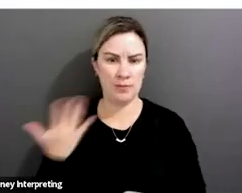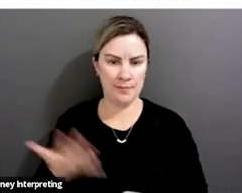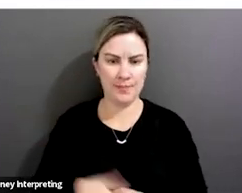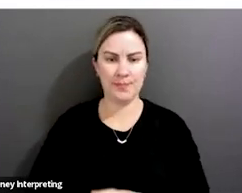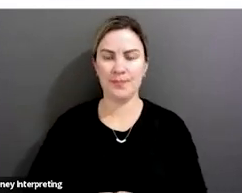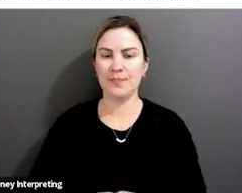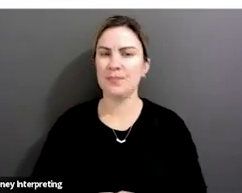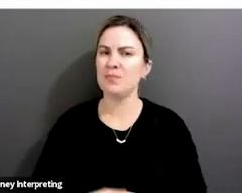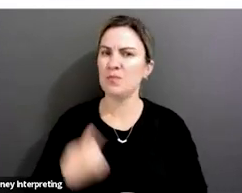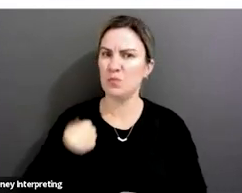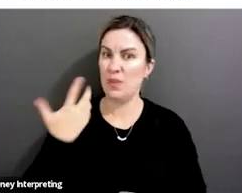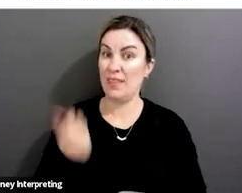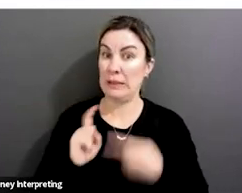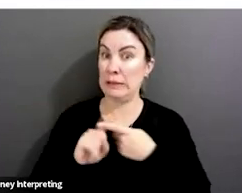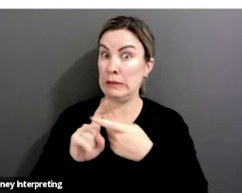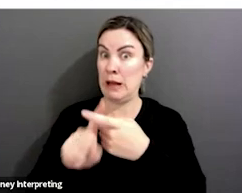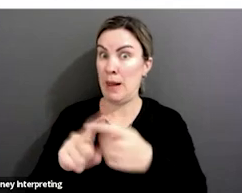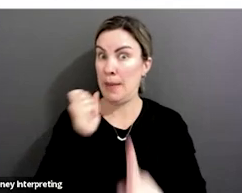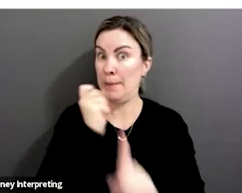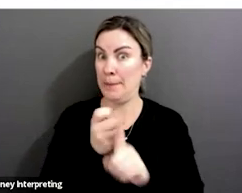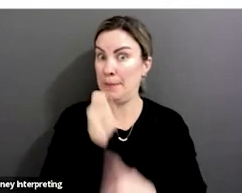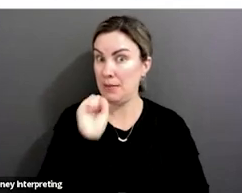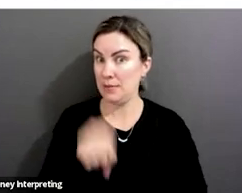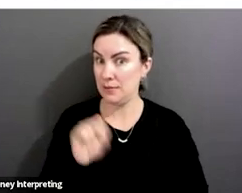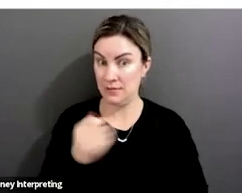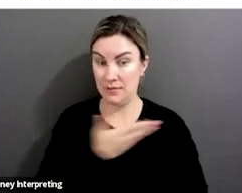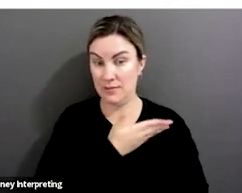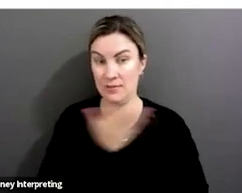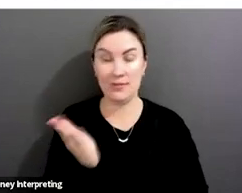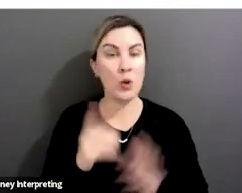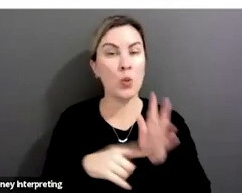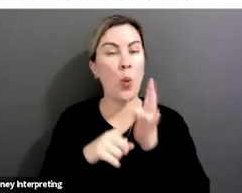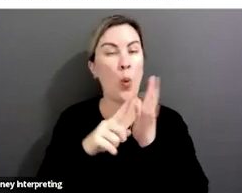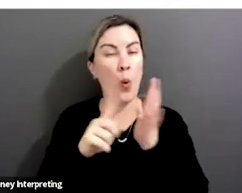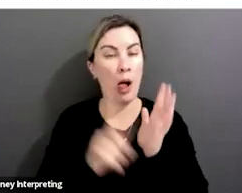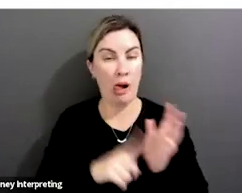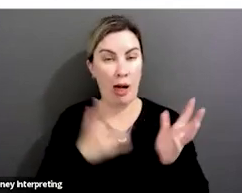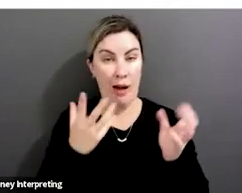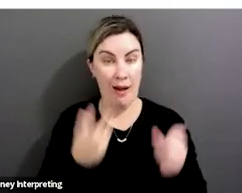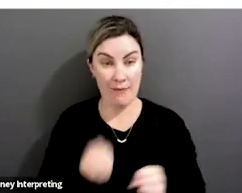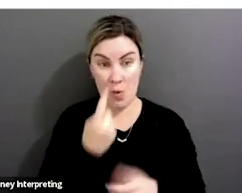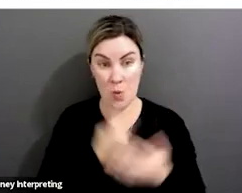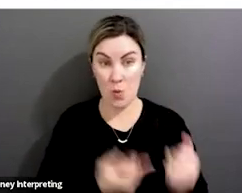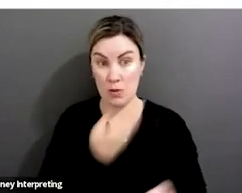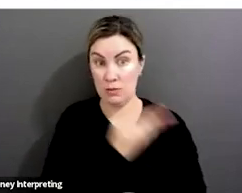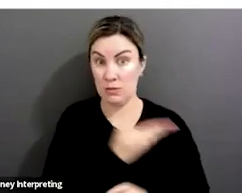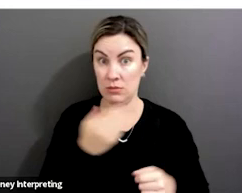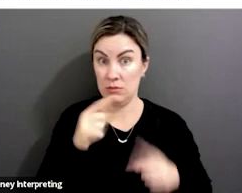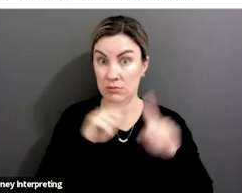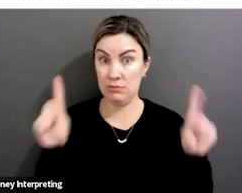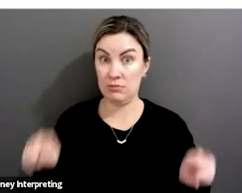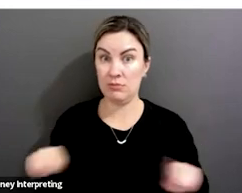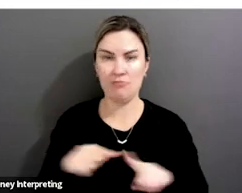We're making a sustainable impact. We not only have all of the tools you see dotted about that timeline, but we have the rule book